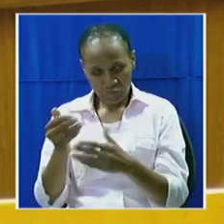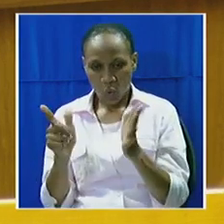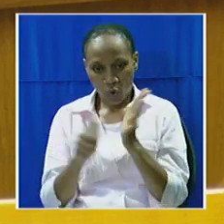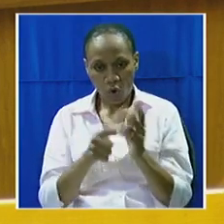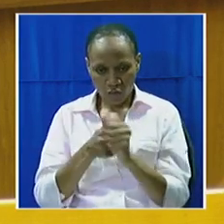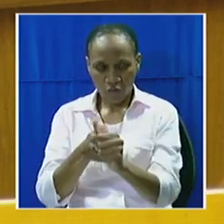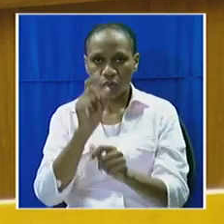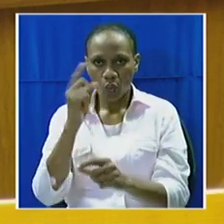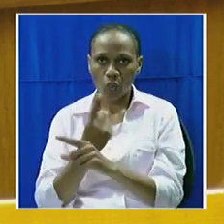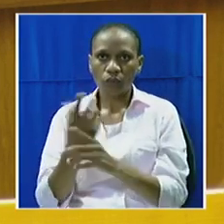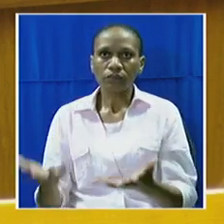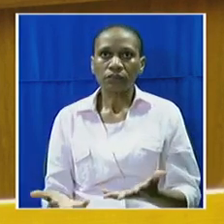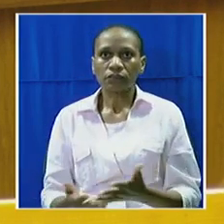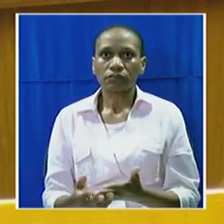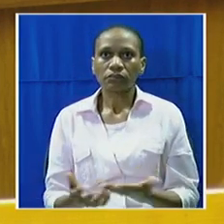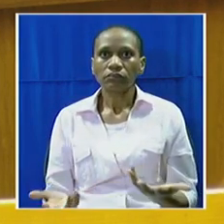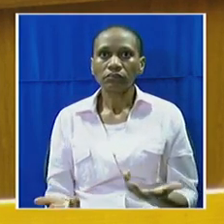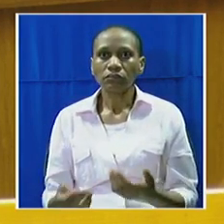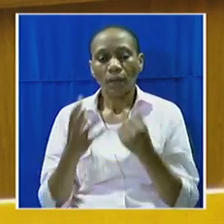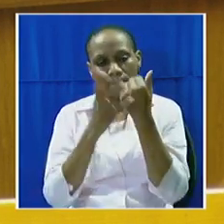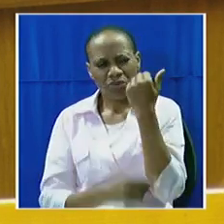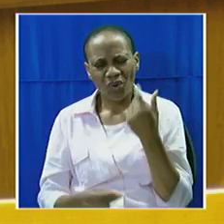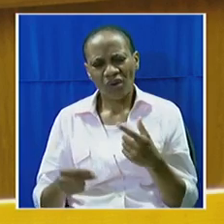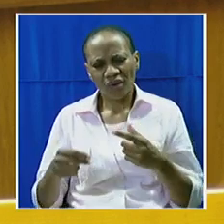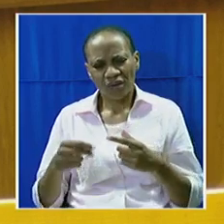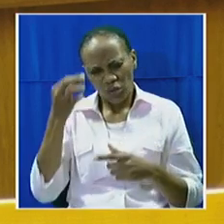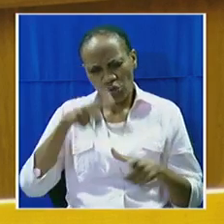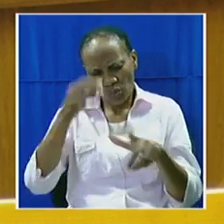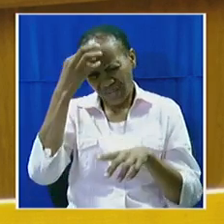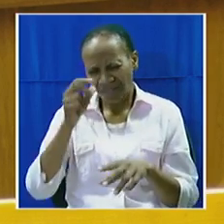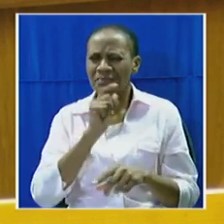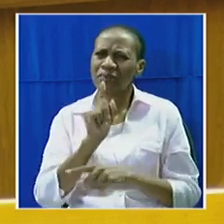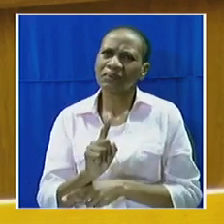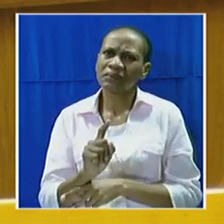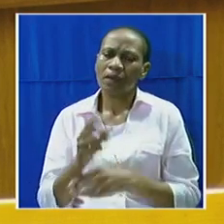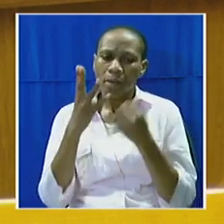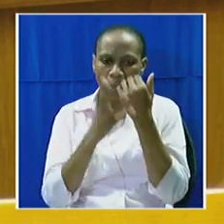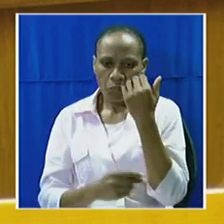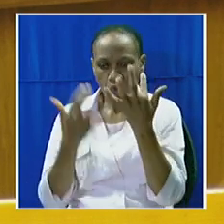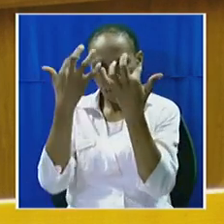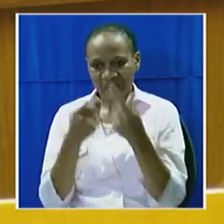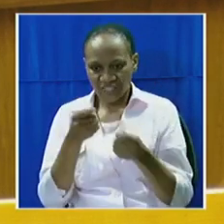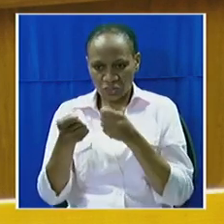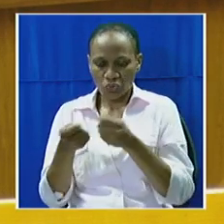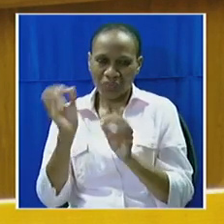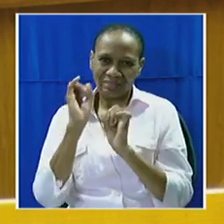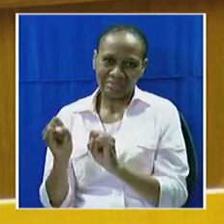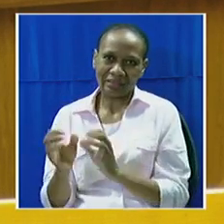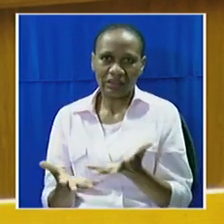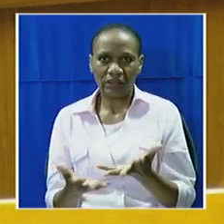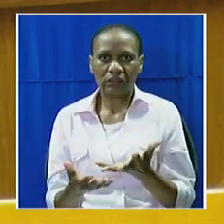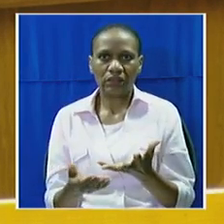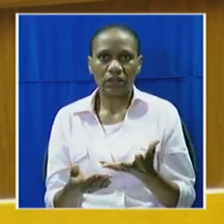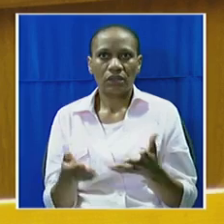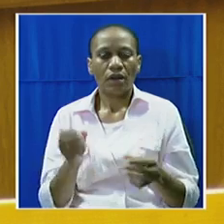legitimately. The manifestations of poor governance include poor financial management,